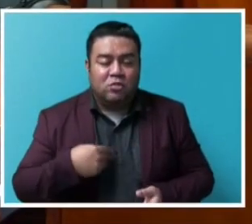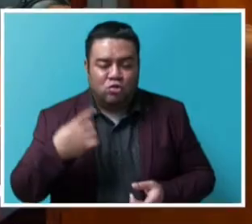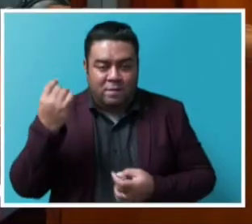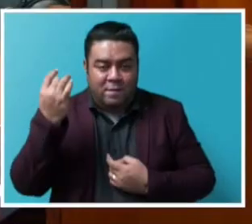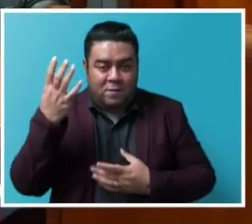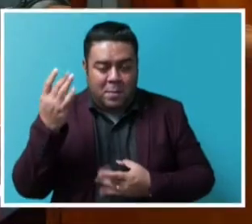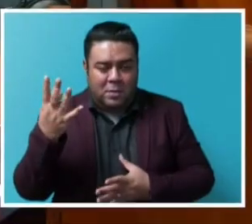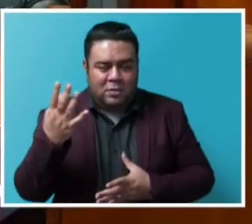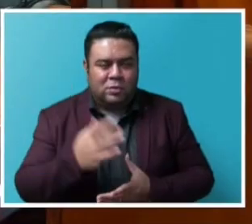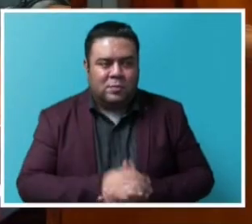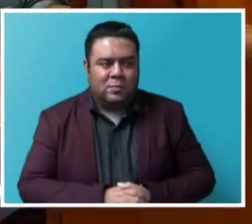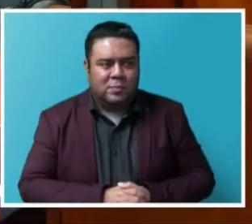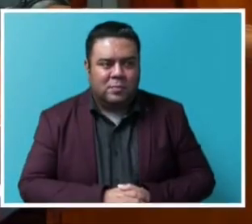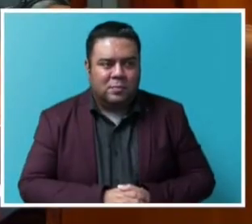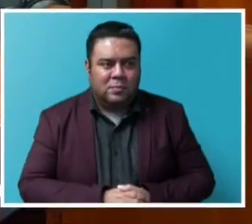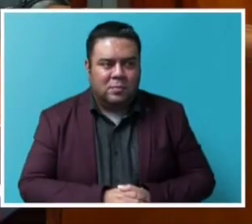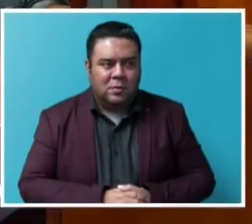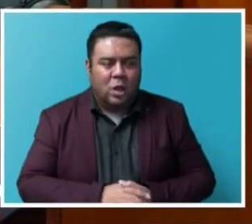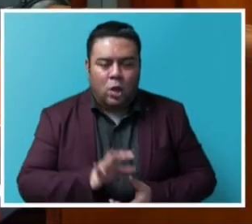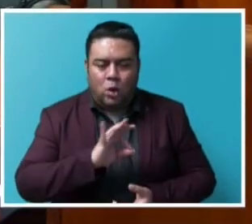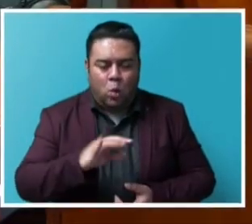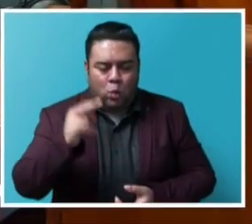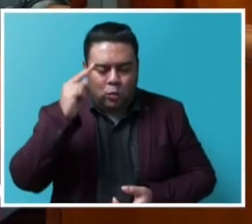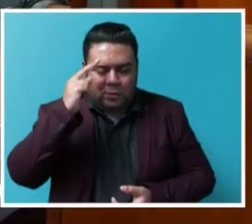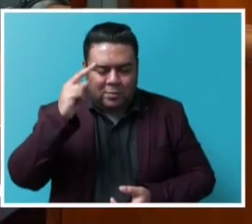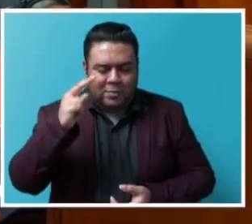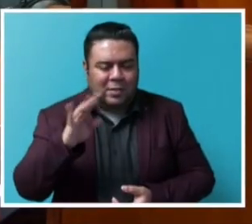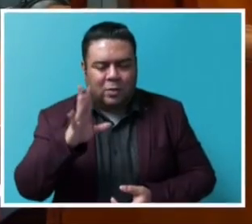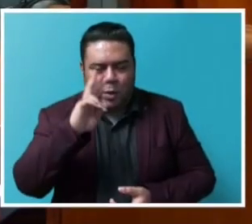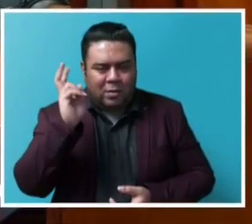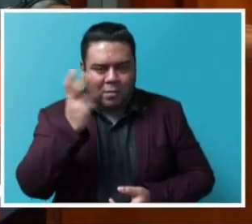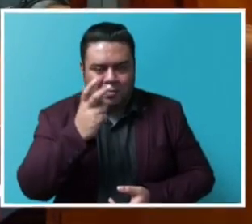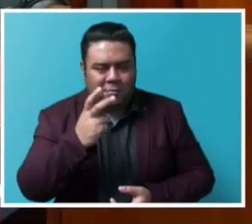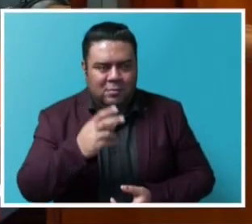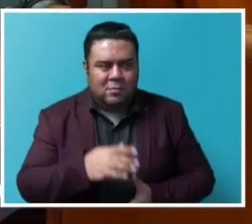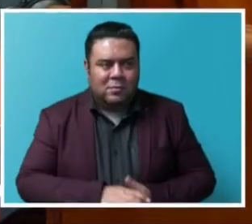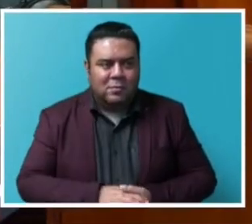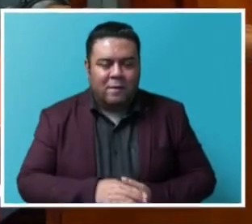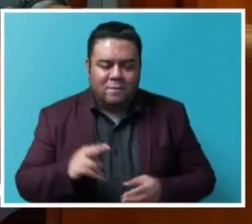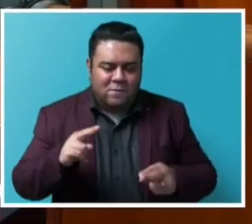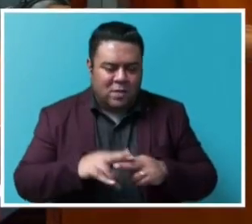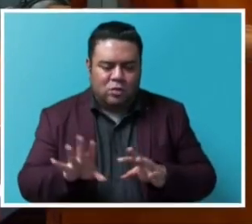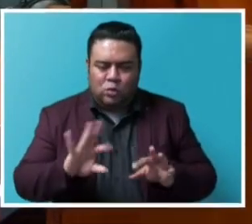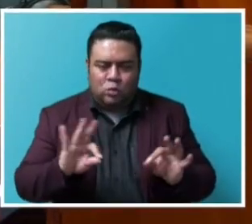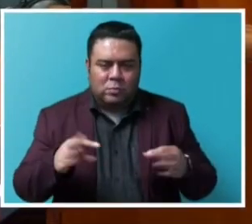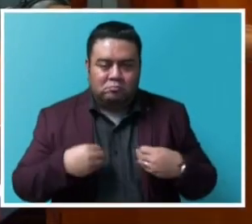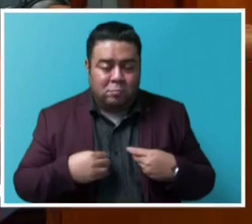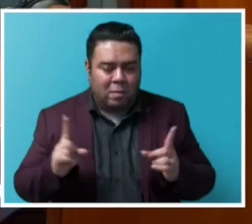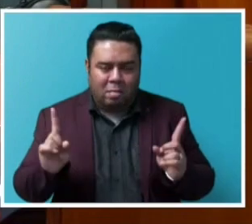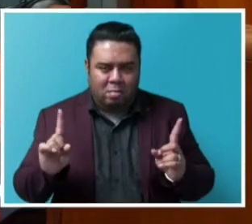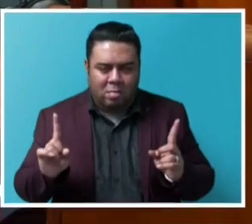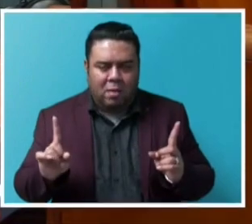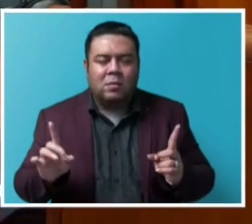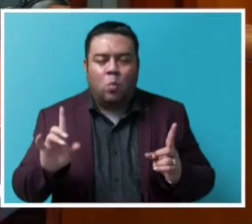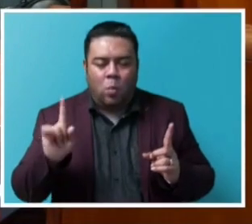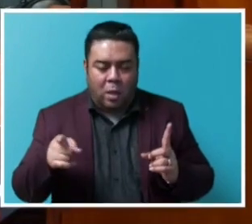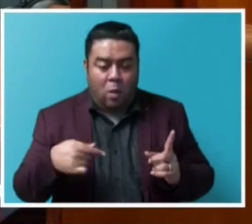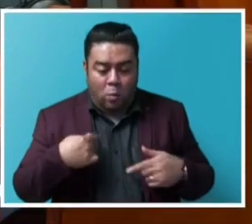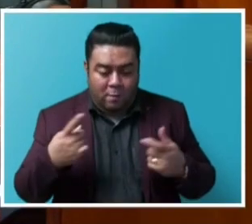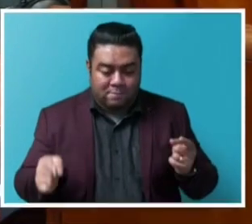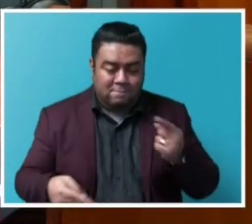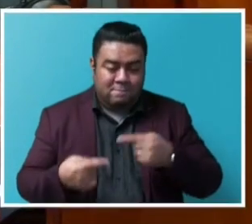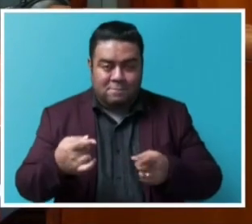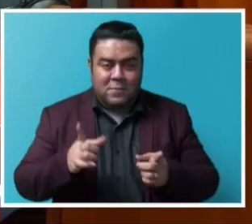Mr. Speaker, sir, no nation can win a war in darkness, and Fiji is no exception. Our fight against